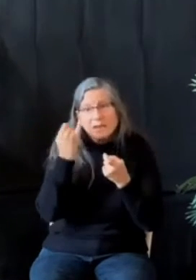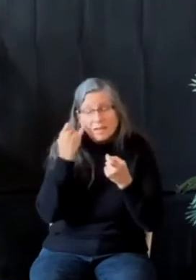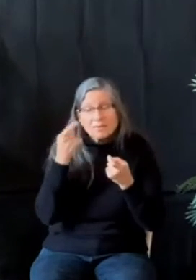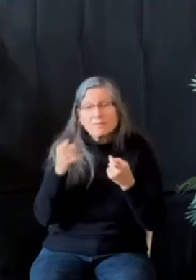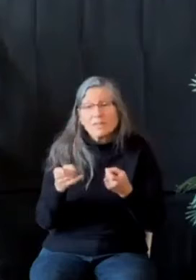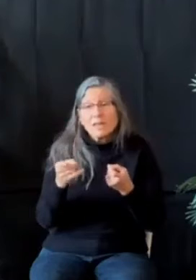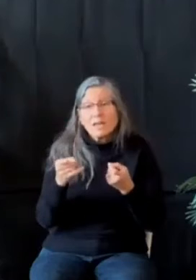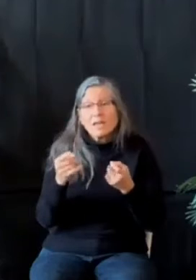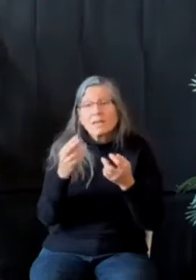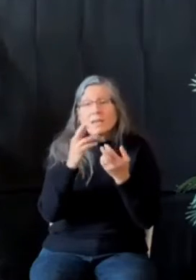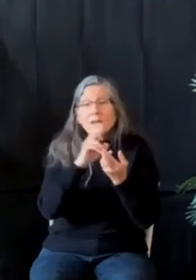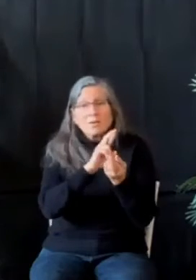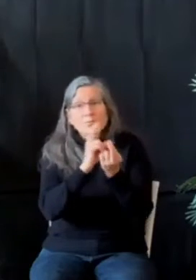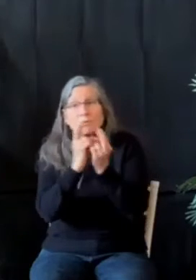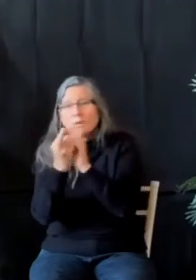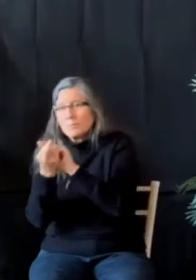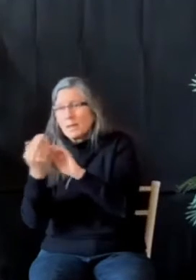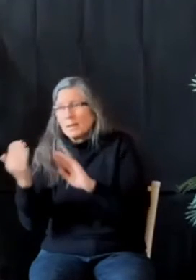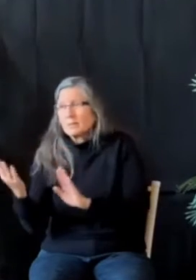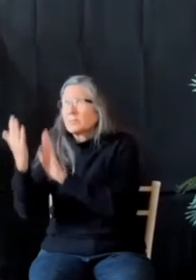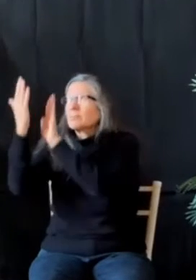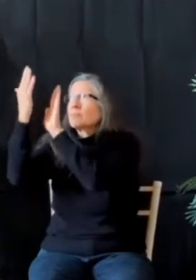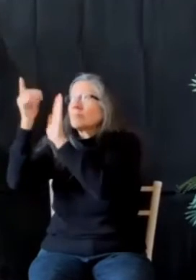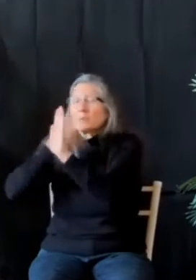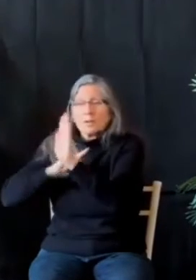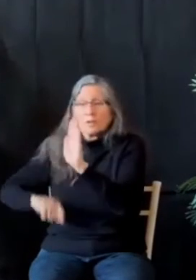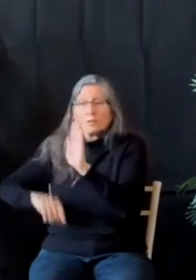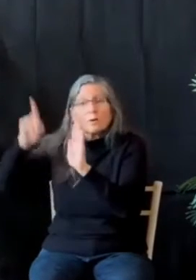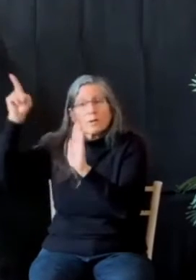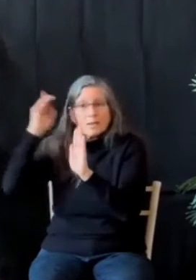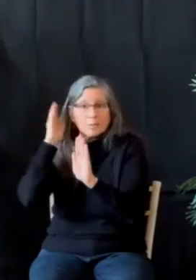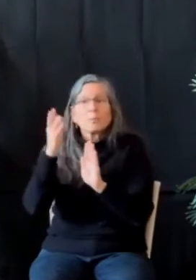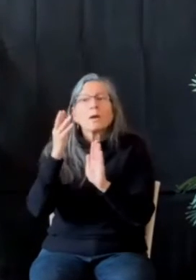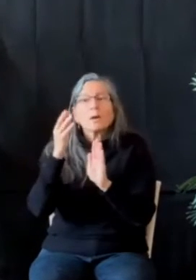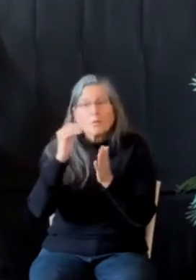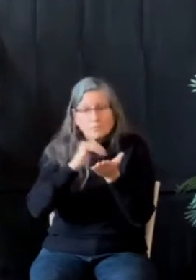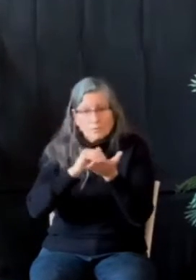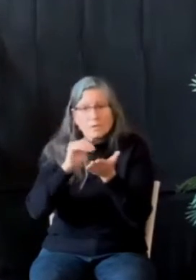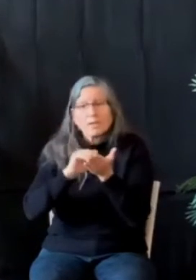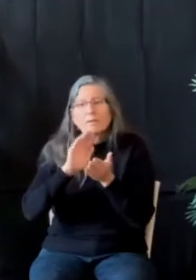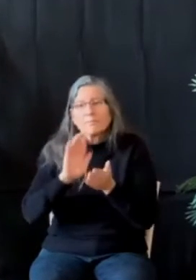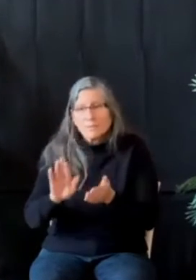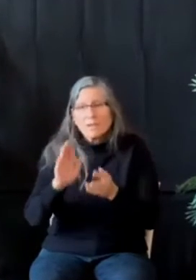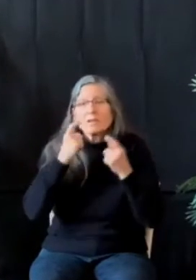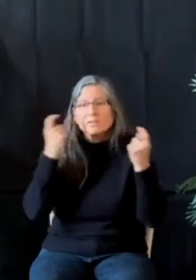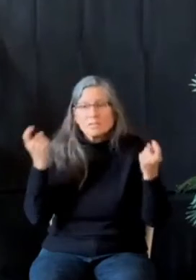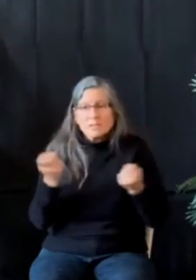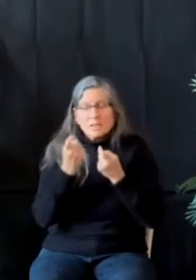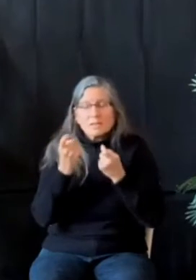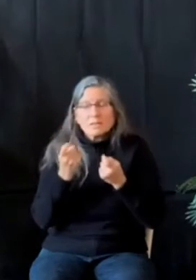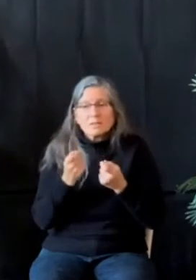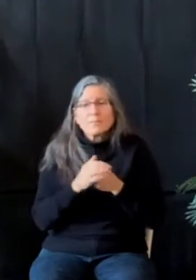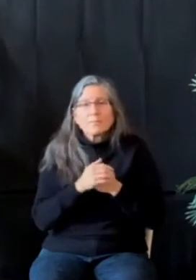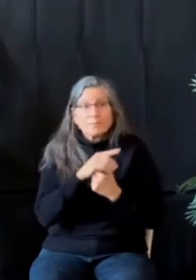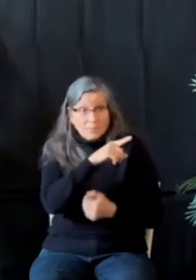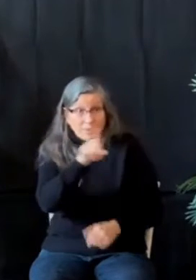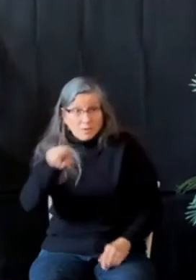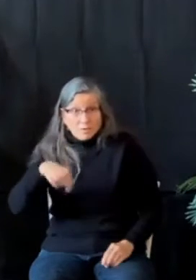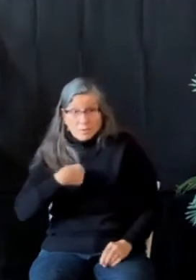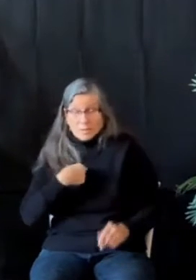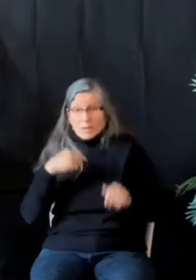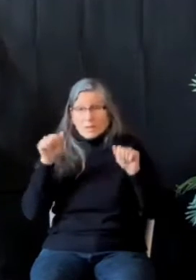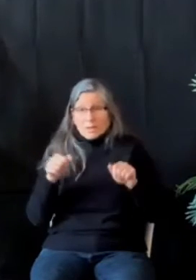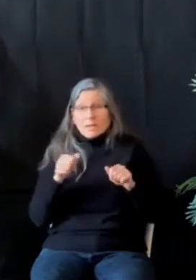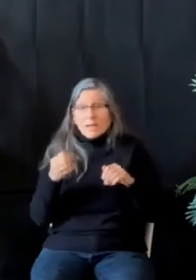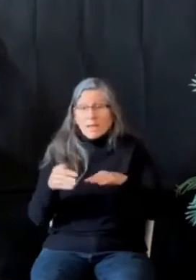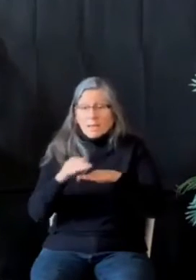and come before the Lord, He will forgive their sins. And we need to remember that. So that's the first instance. You and I can